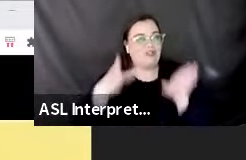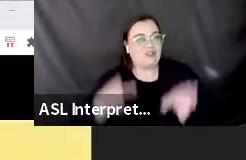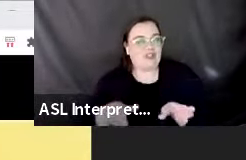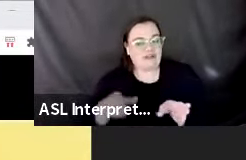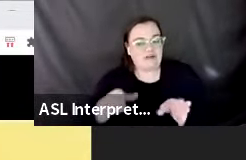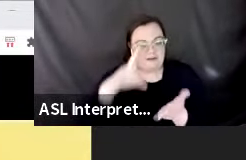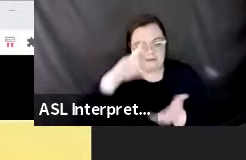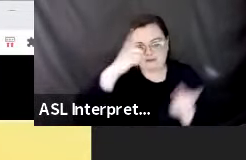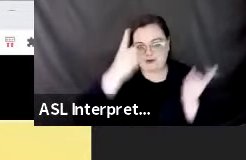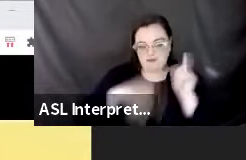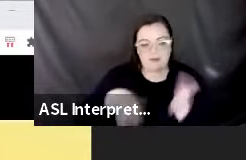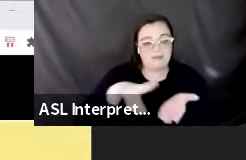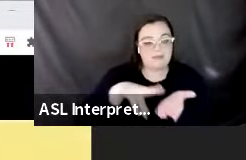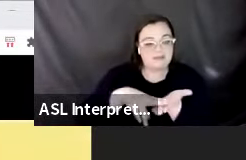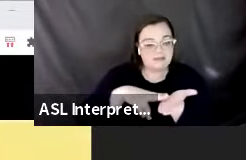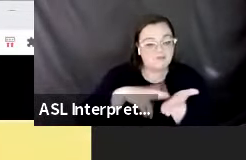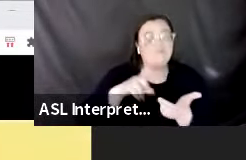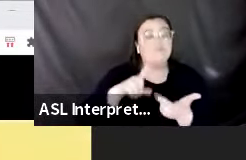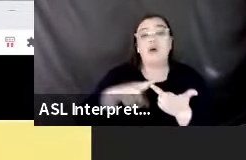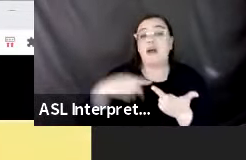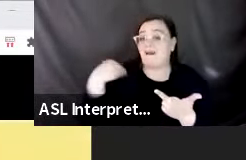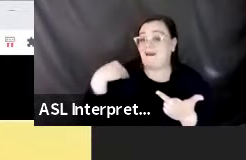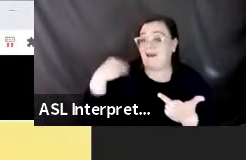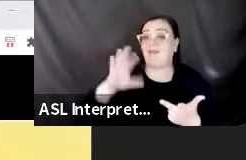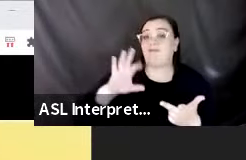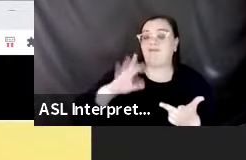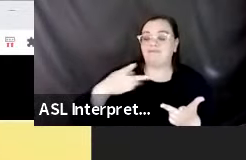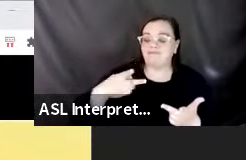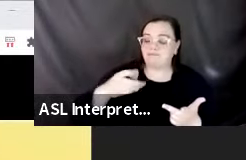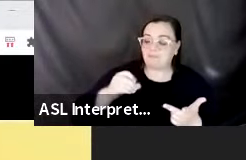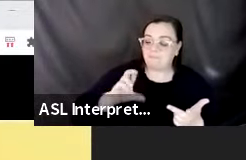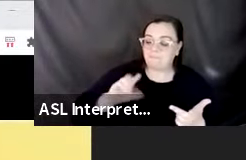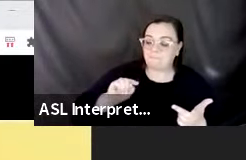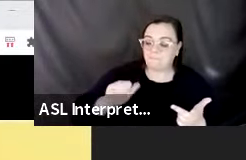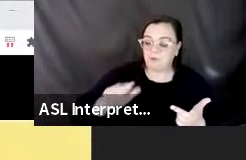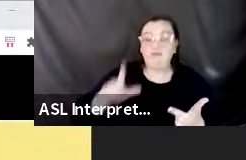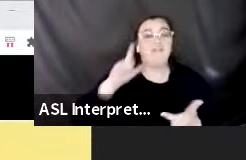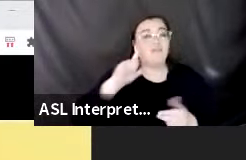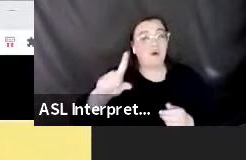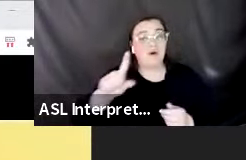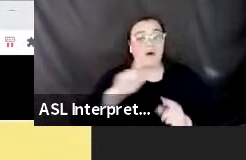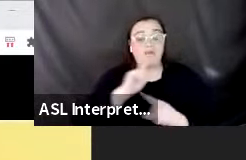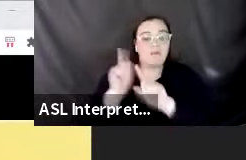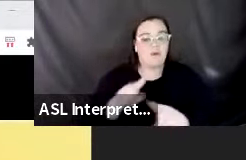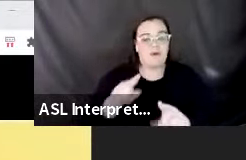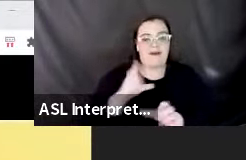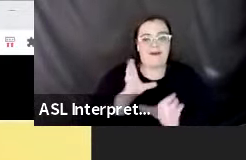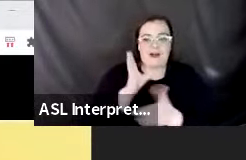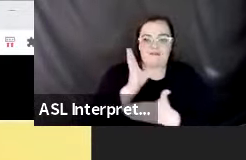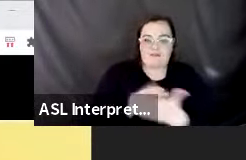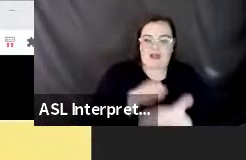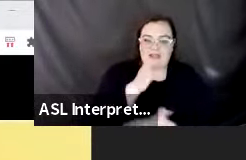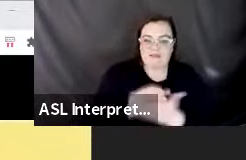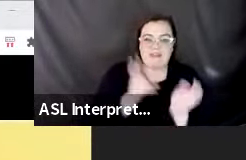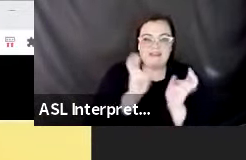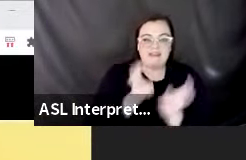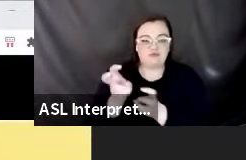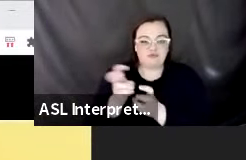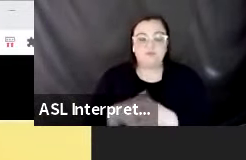reporting harassment issues. So please take a look at the website. There's also, if you go to